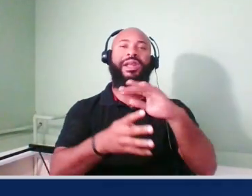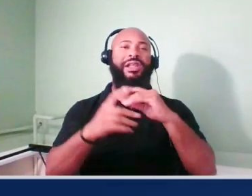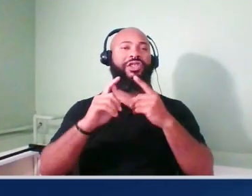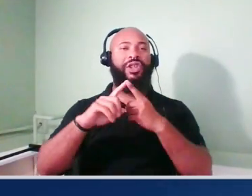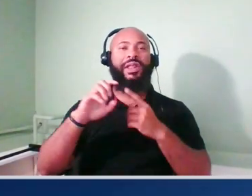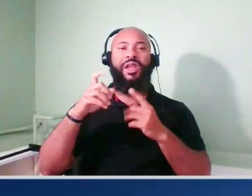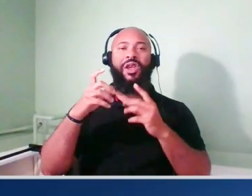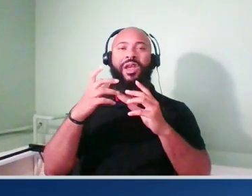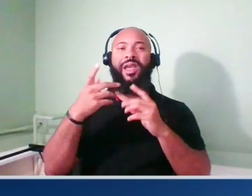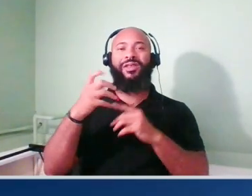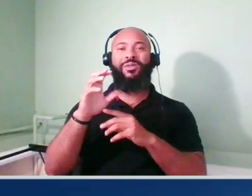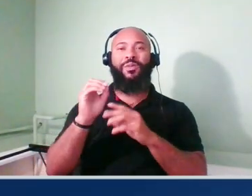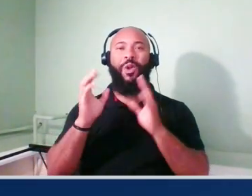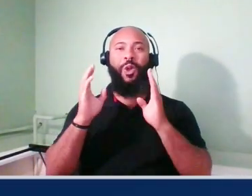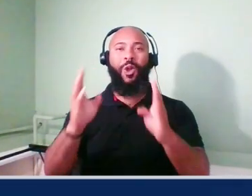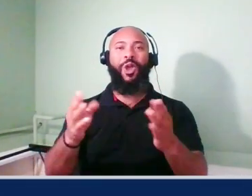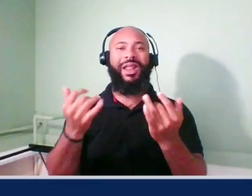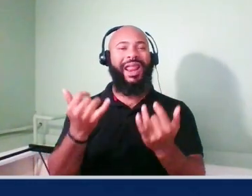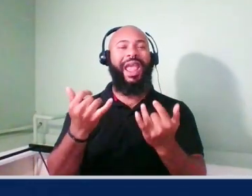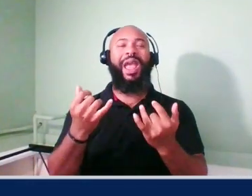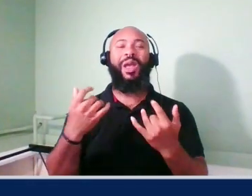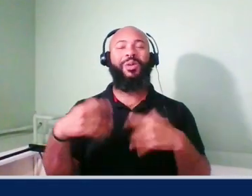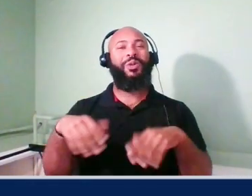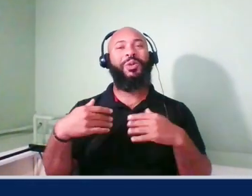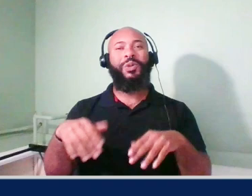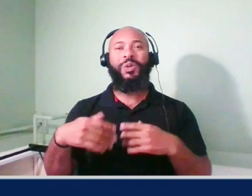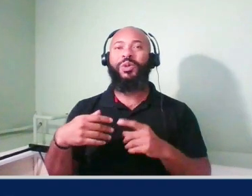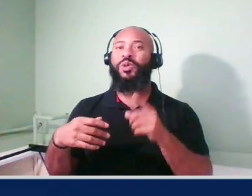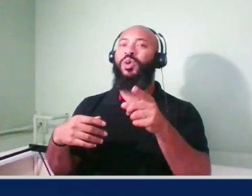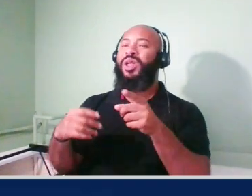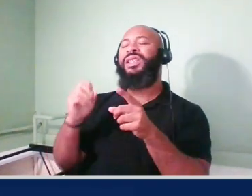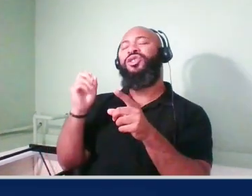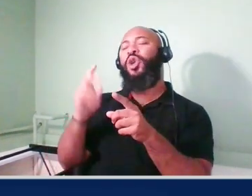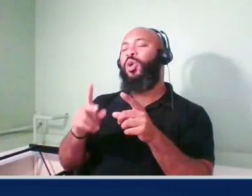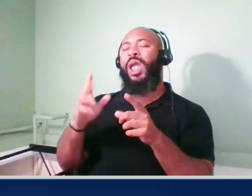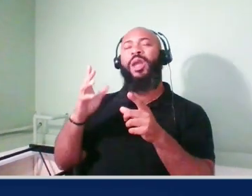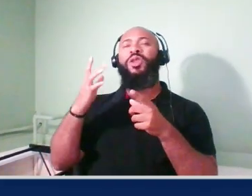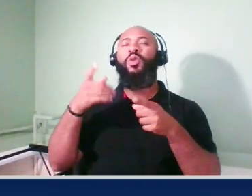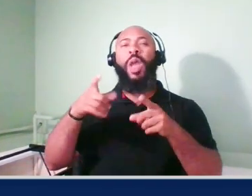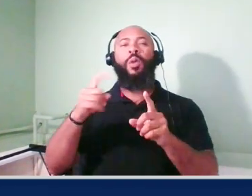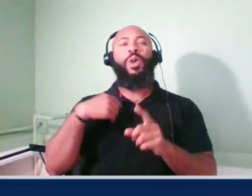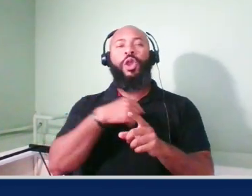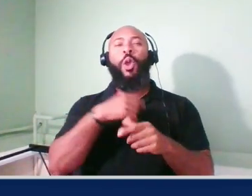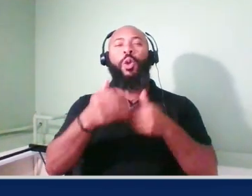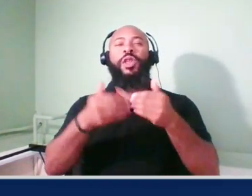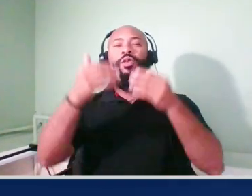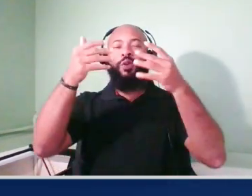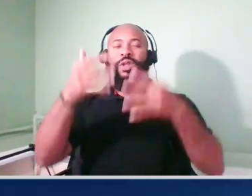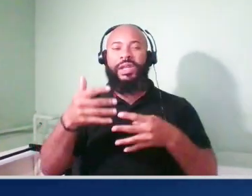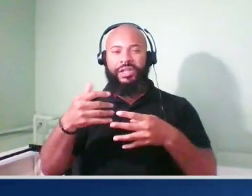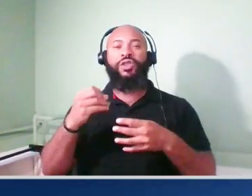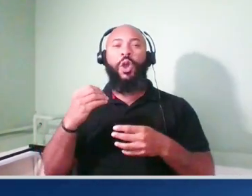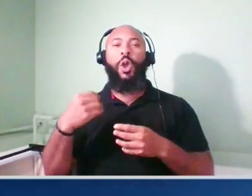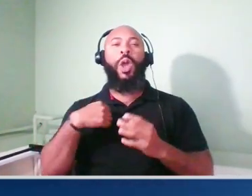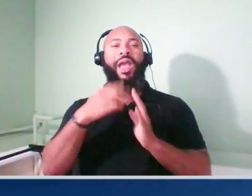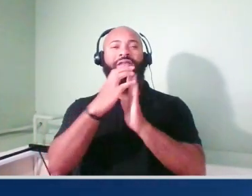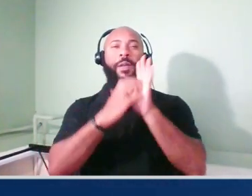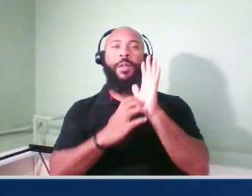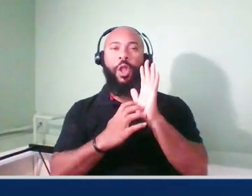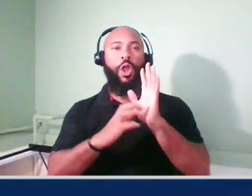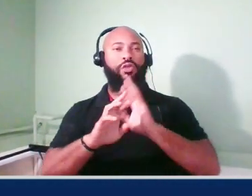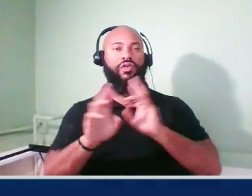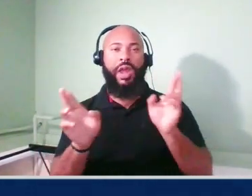know, it's okay, because when we're going through this, and I have it pulled up here, so we have the blog, what we talked about earlier